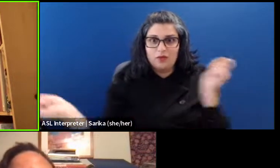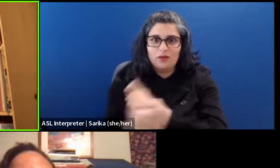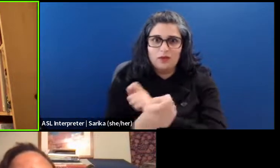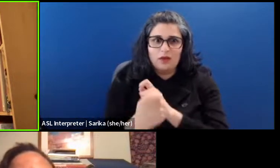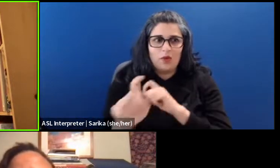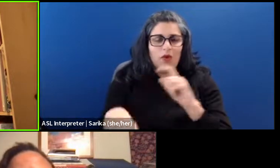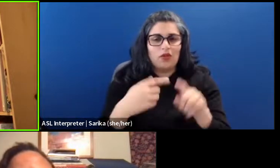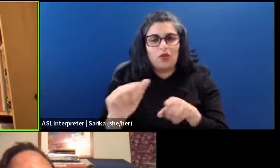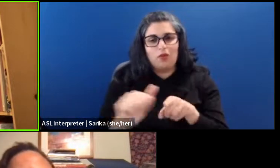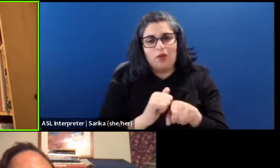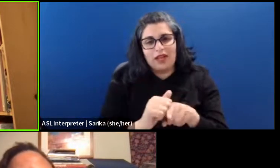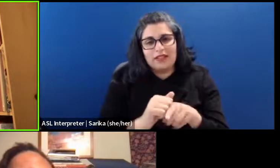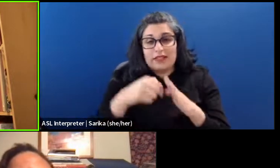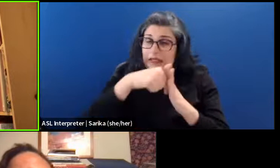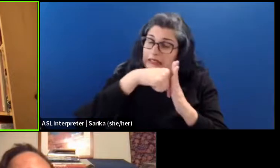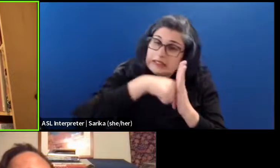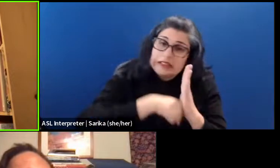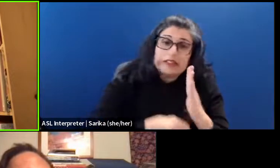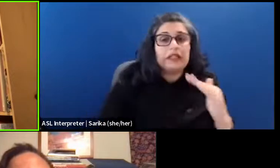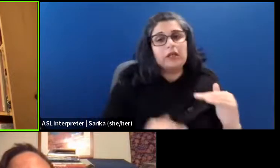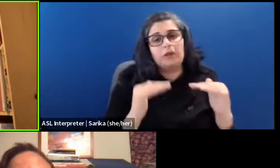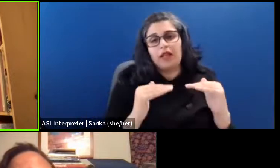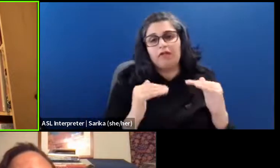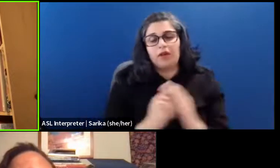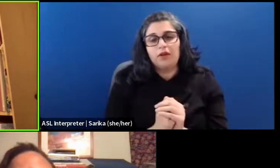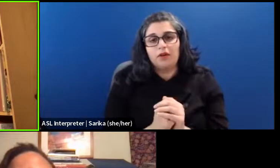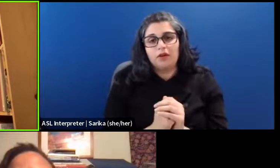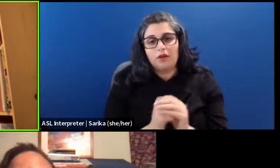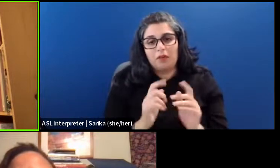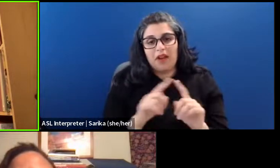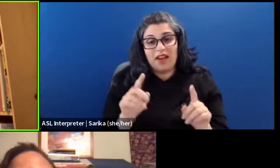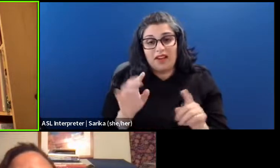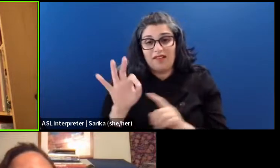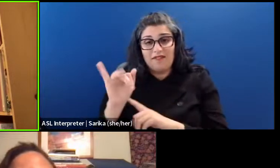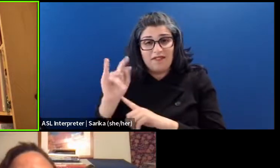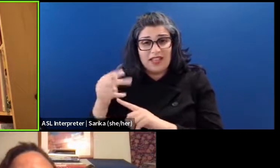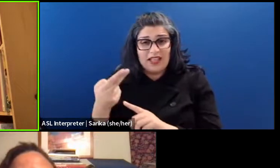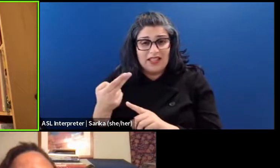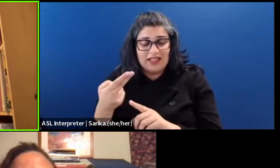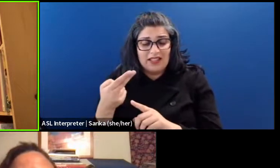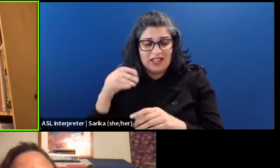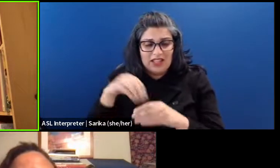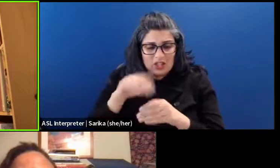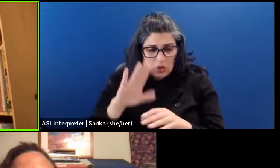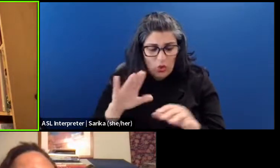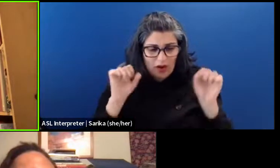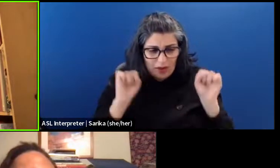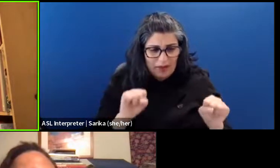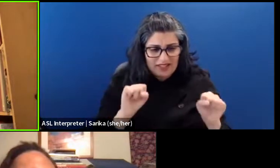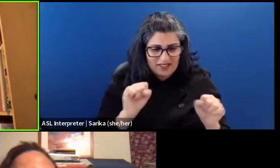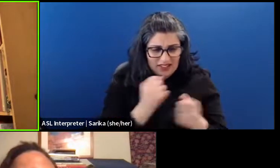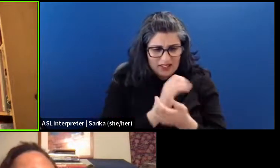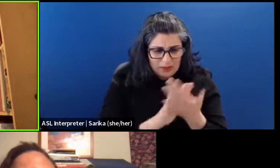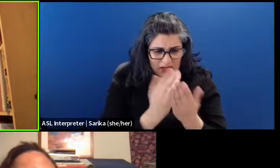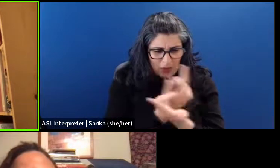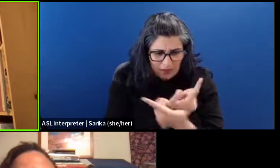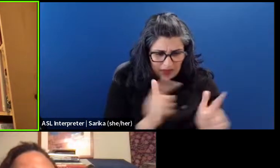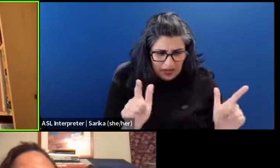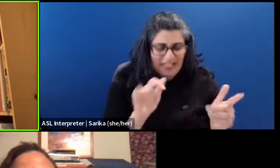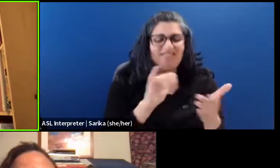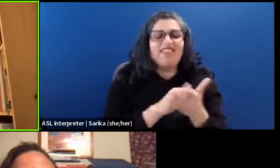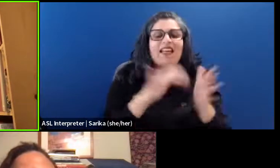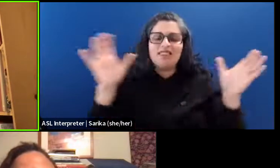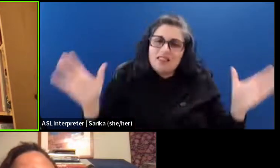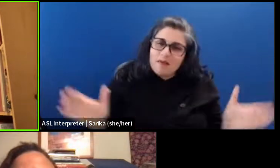practice on a very deep level. But that faith in your capacity to be liberated really is the motivation